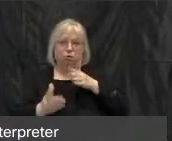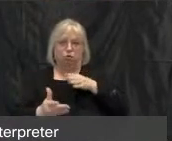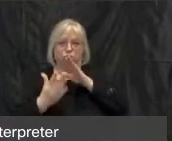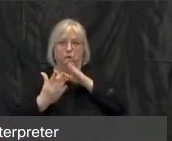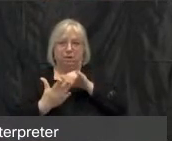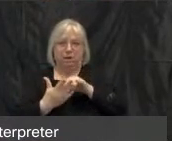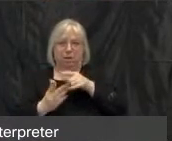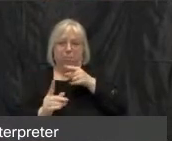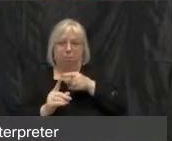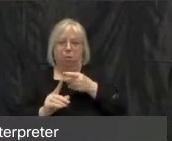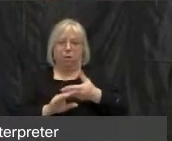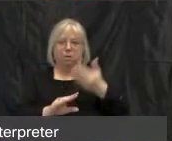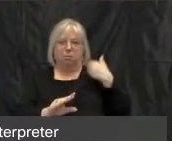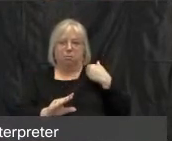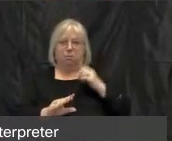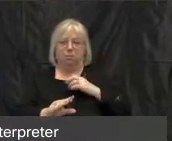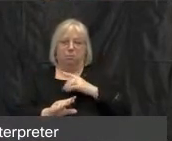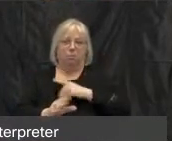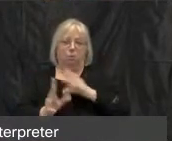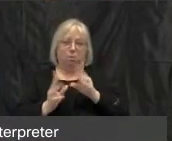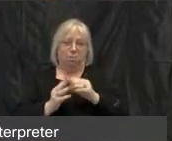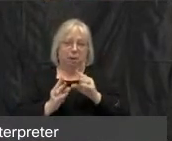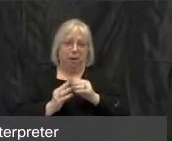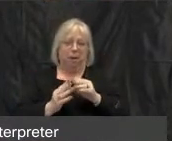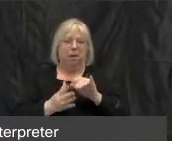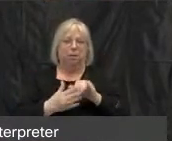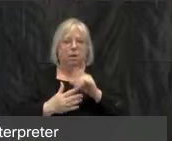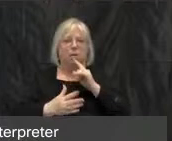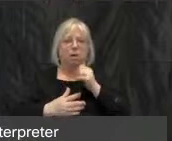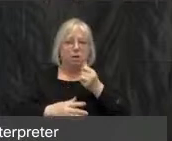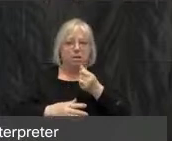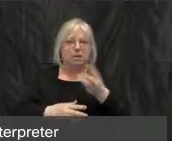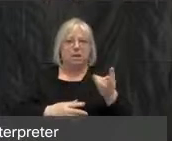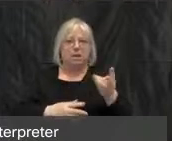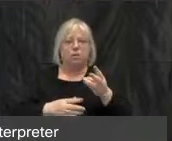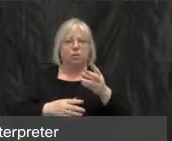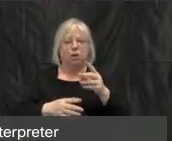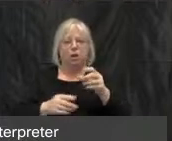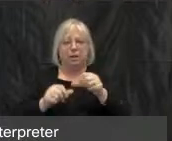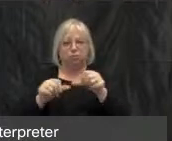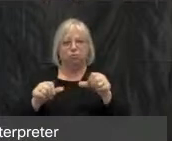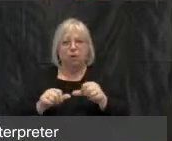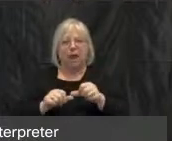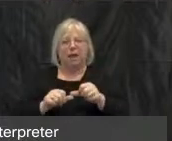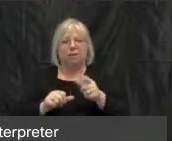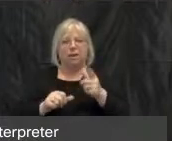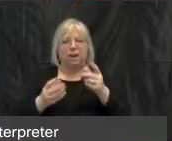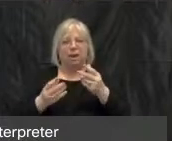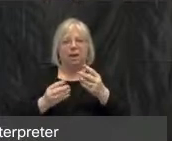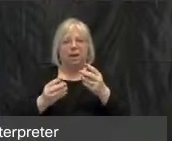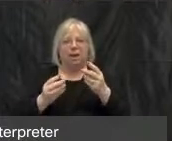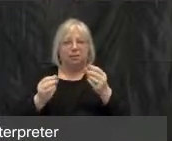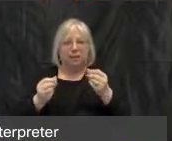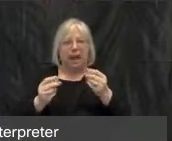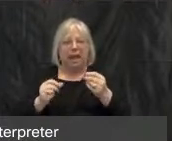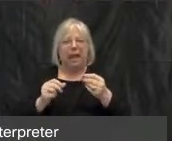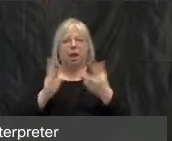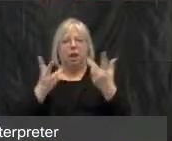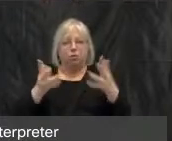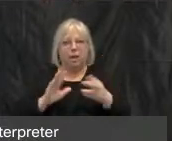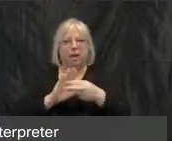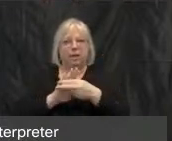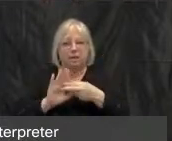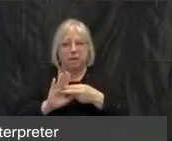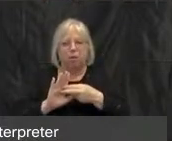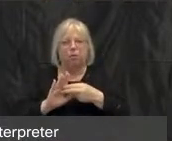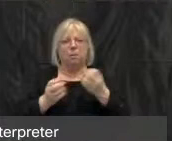previous board meeting, that there are several tracts of land throughout the city that are zoned multifamily. Some of